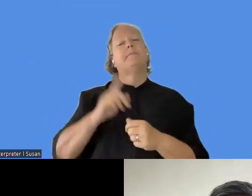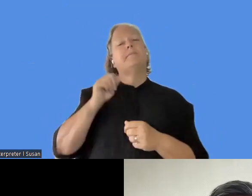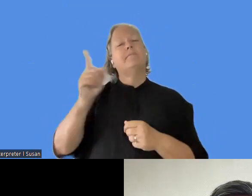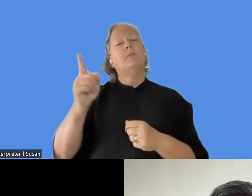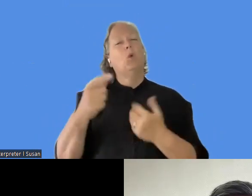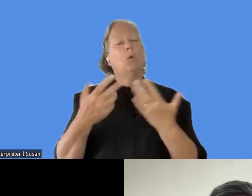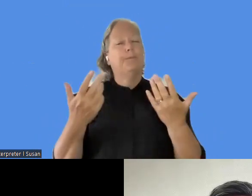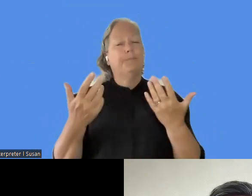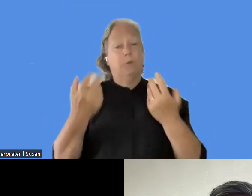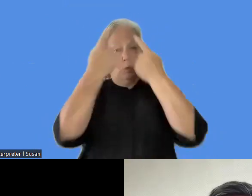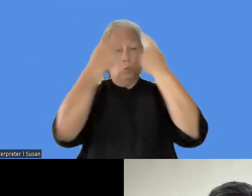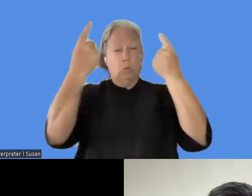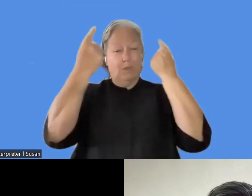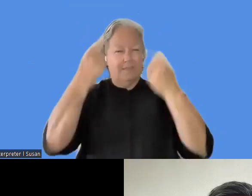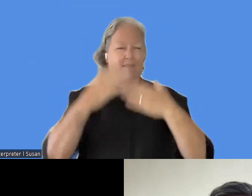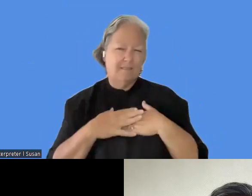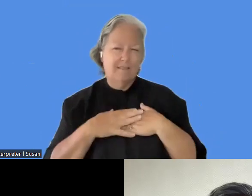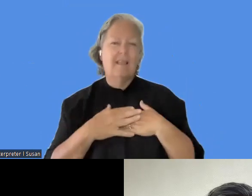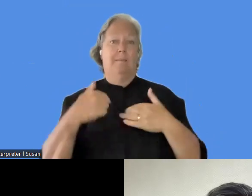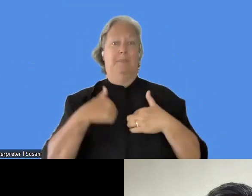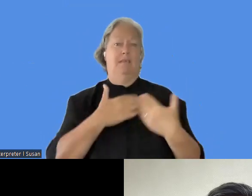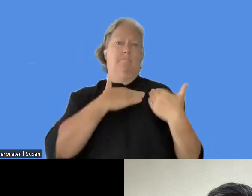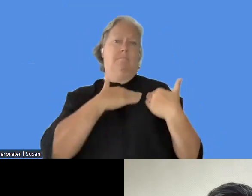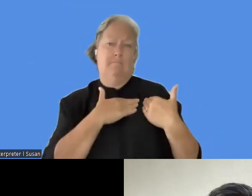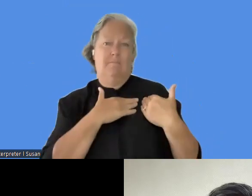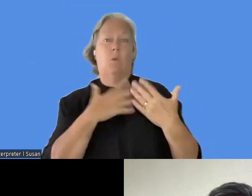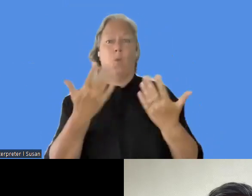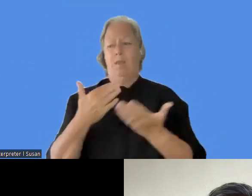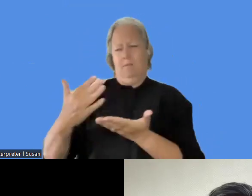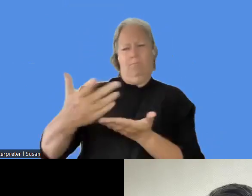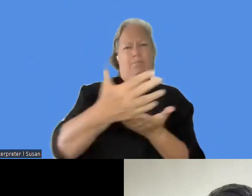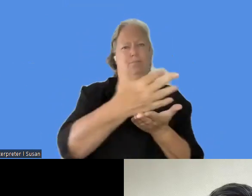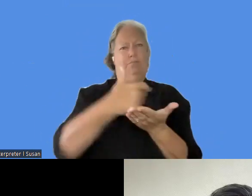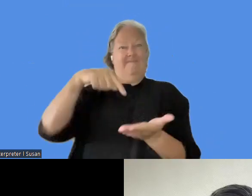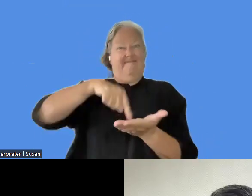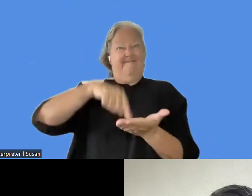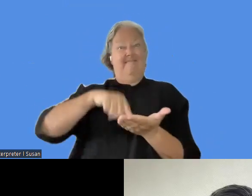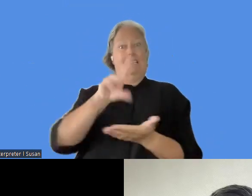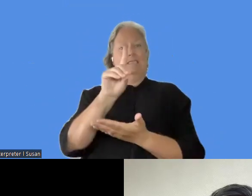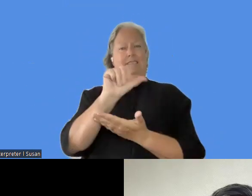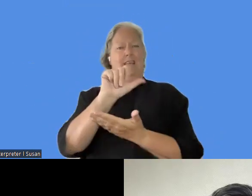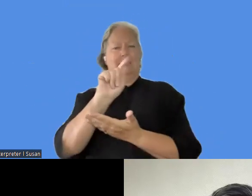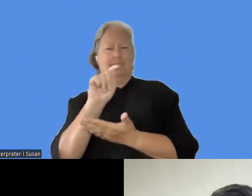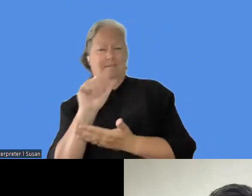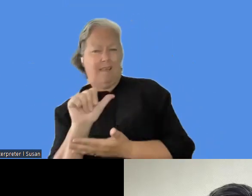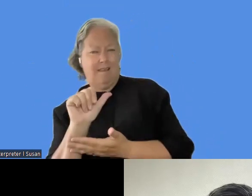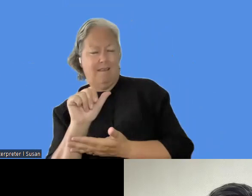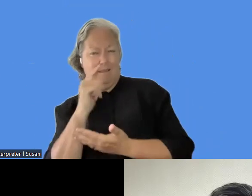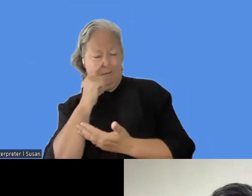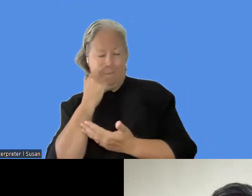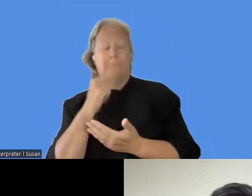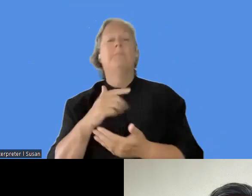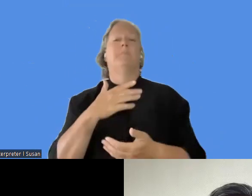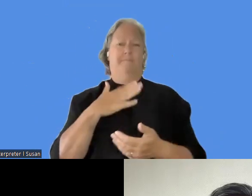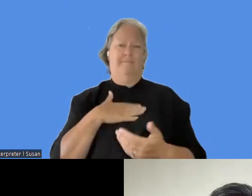also responsible for the collection of the data. And we are providing monitoring survey for the entire